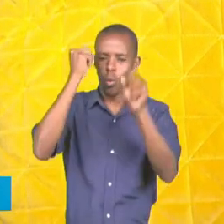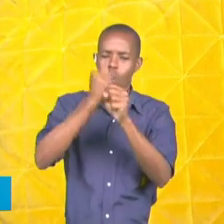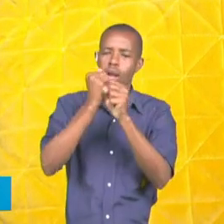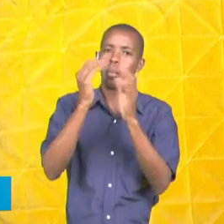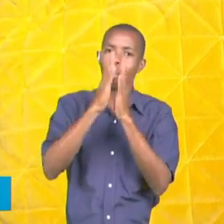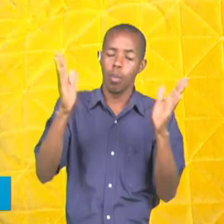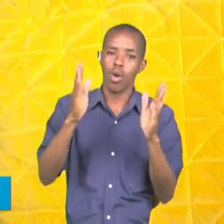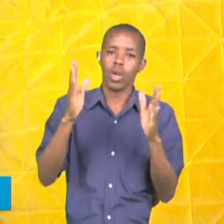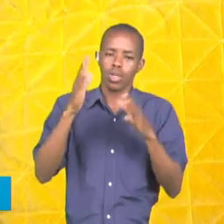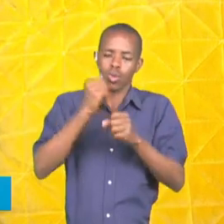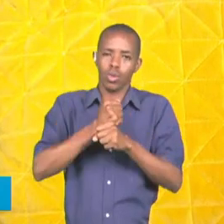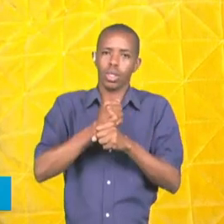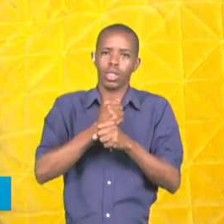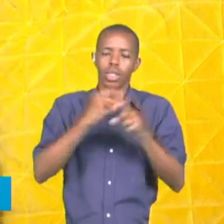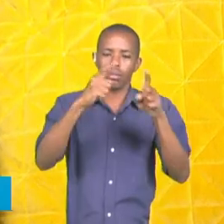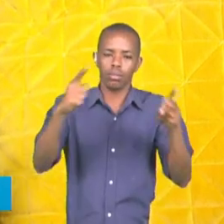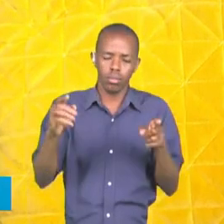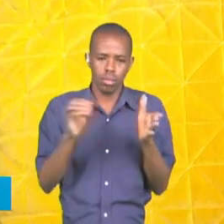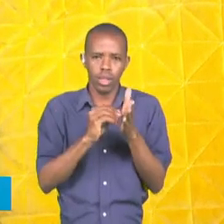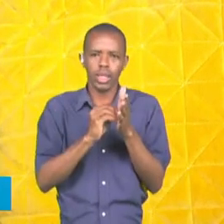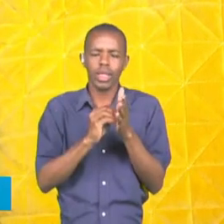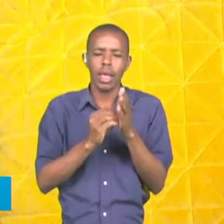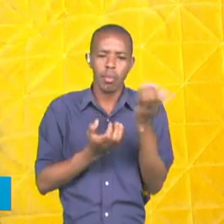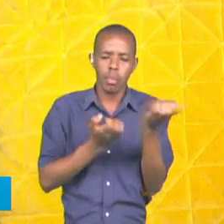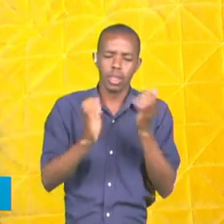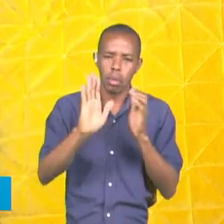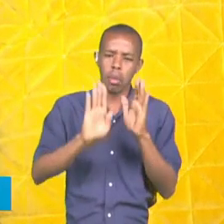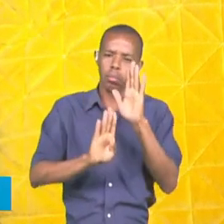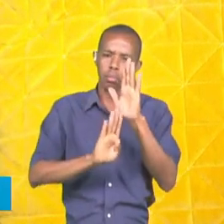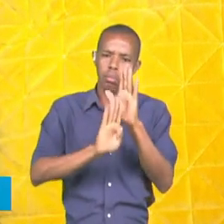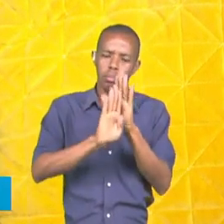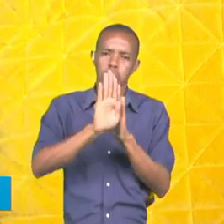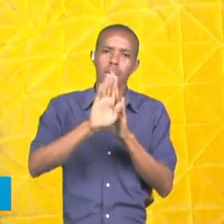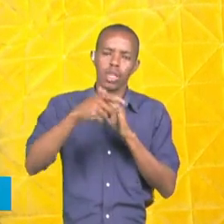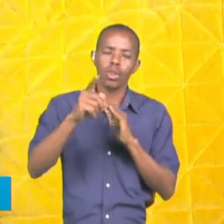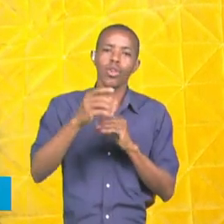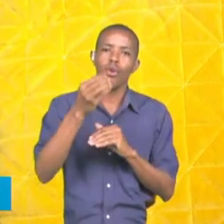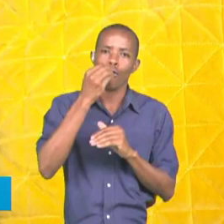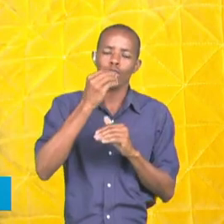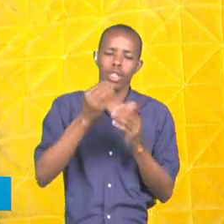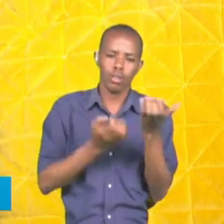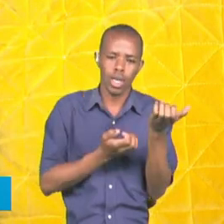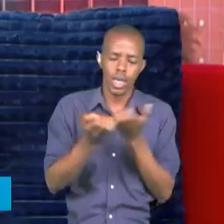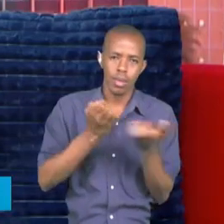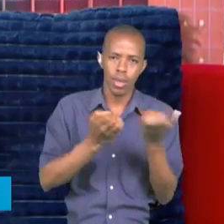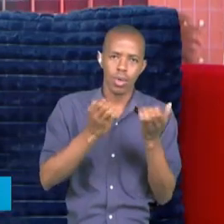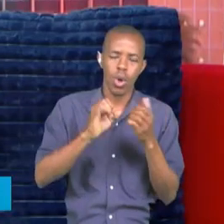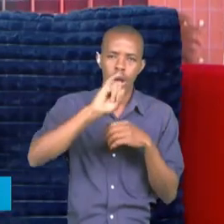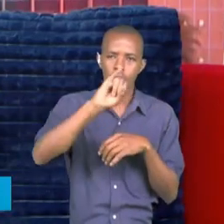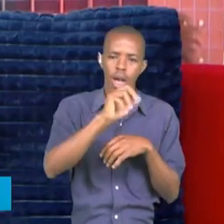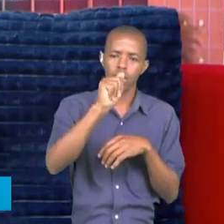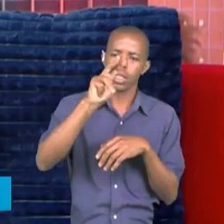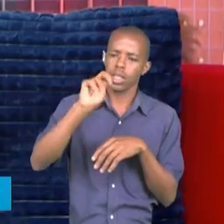me, through her Instagram page, she's grown her business and she calls herself Foodpreneur. And you want to talk about her journey, because at the end of the